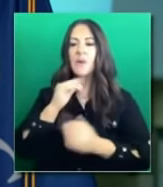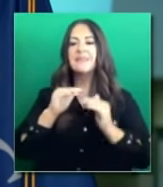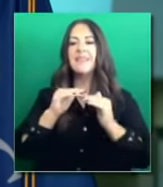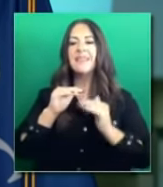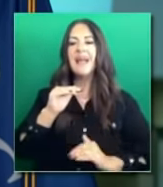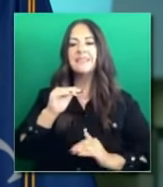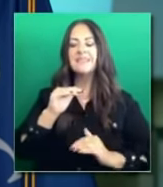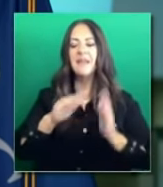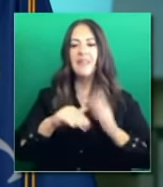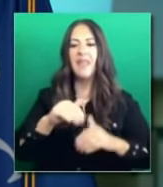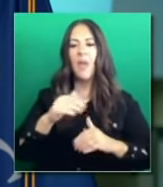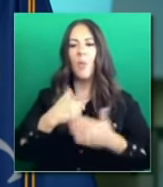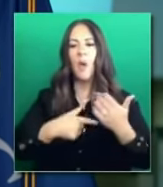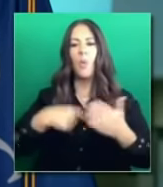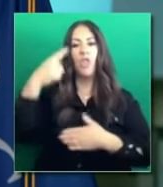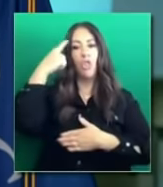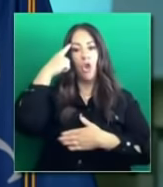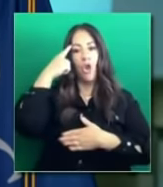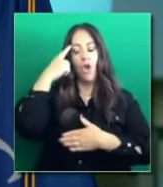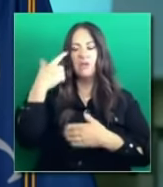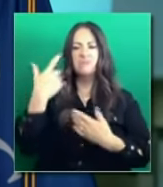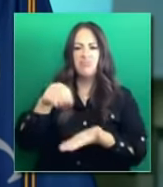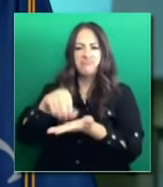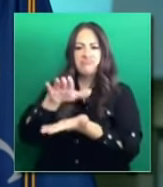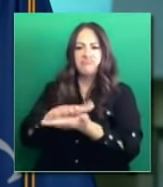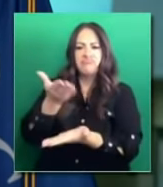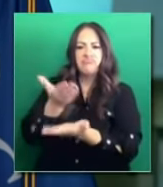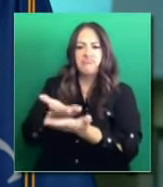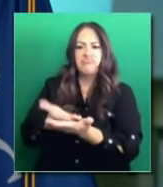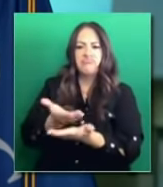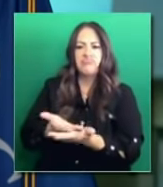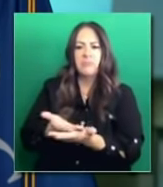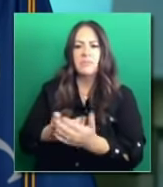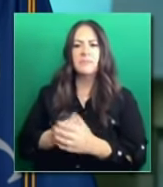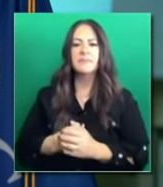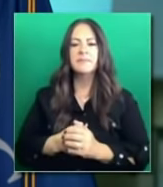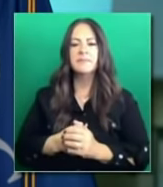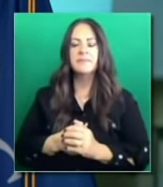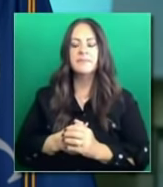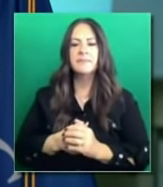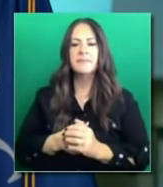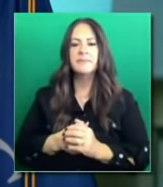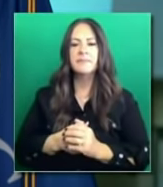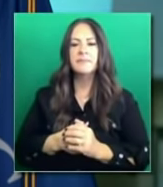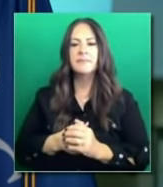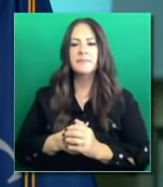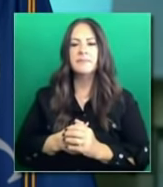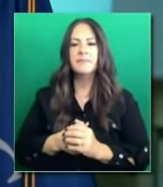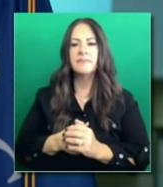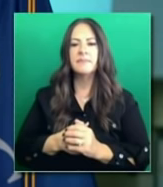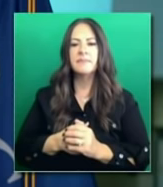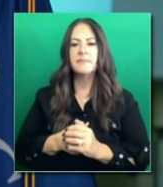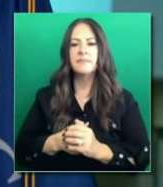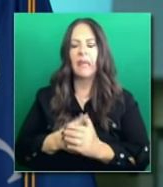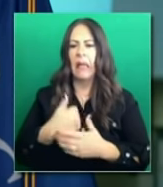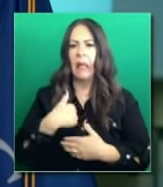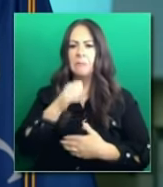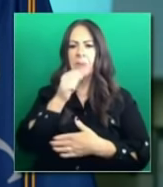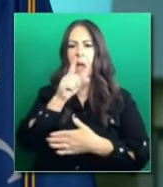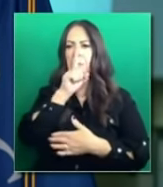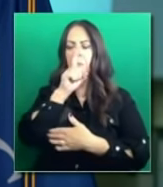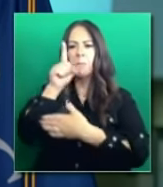professed, and that's been well documented, well debated. I haven't been particularly critical. I just